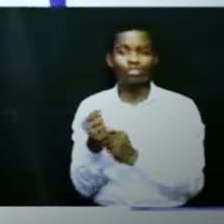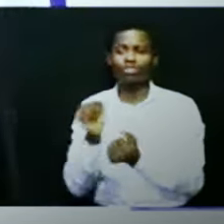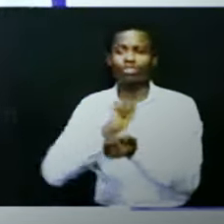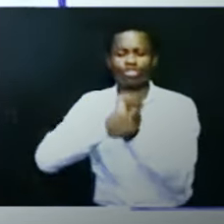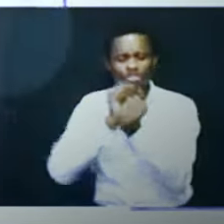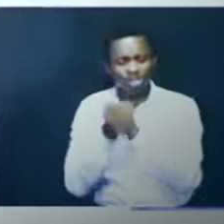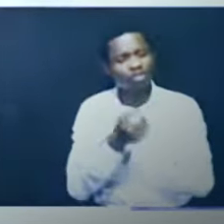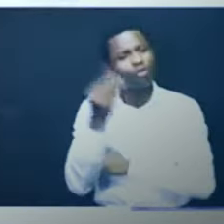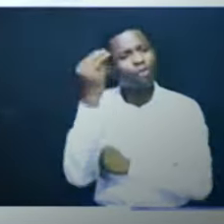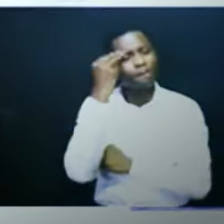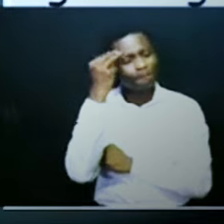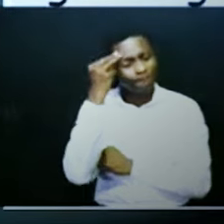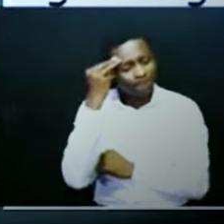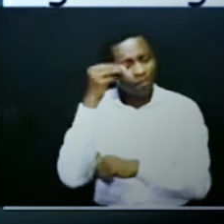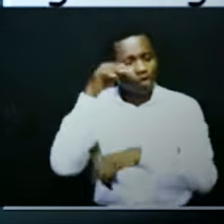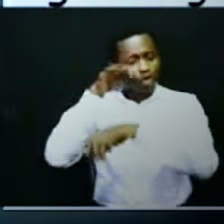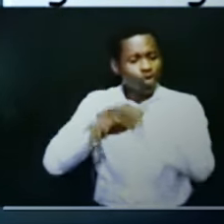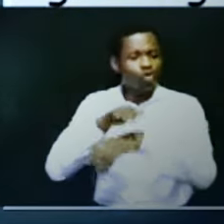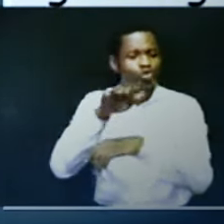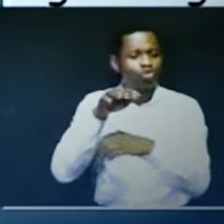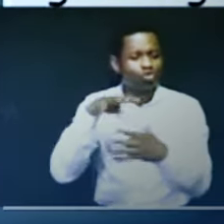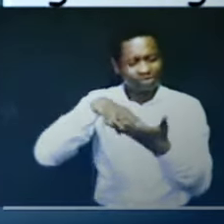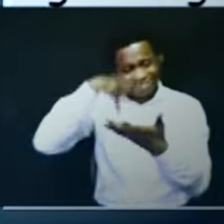Reposition your mind on your